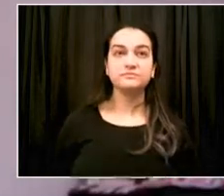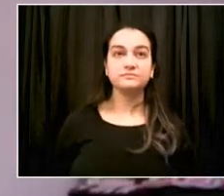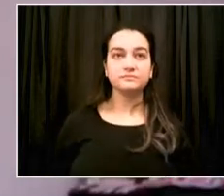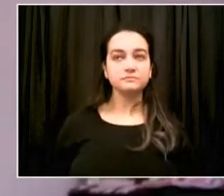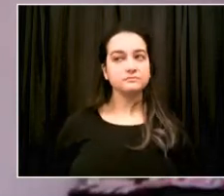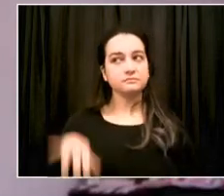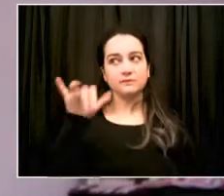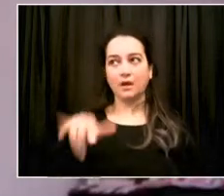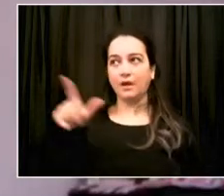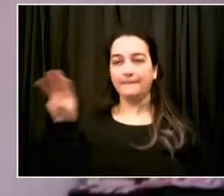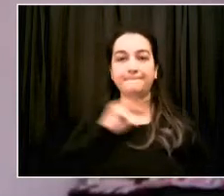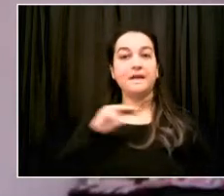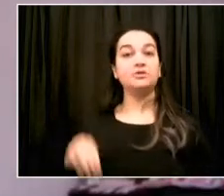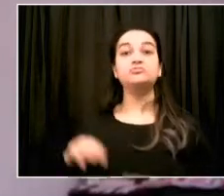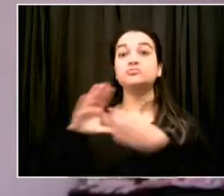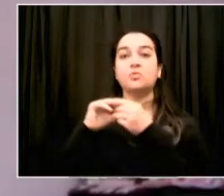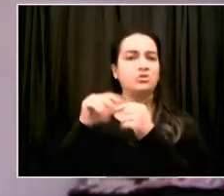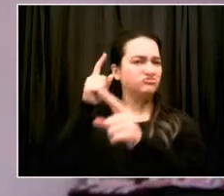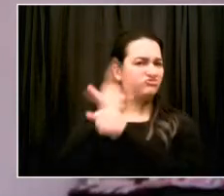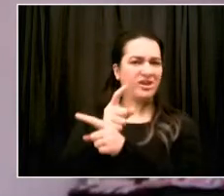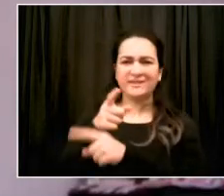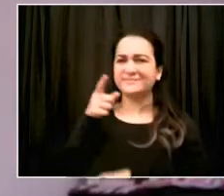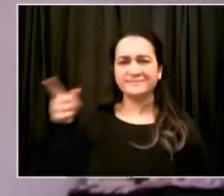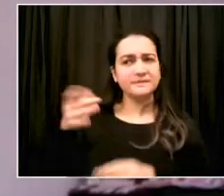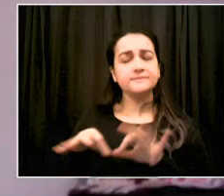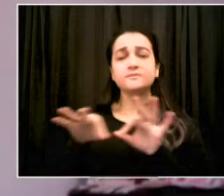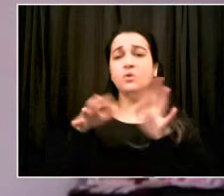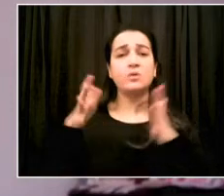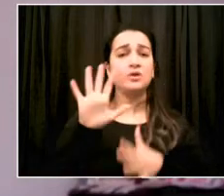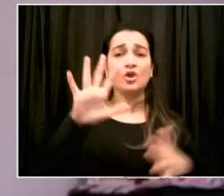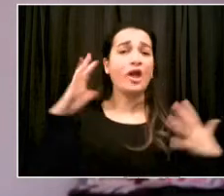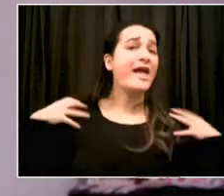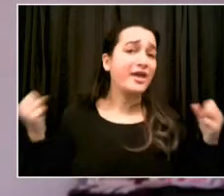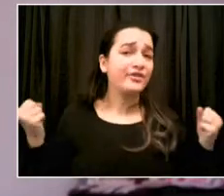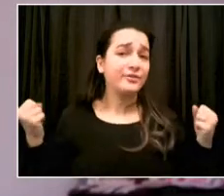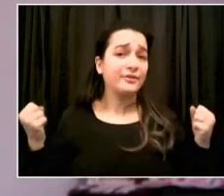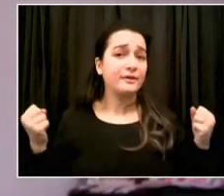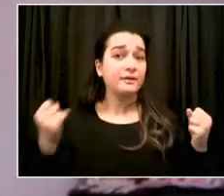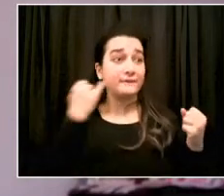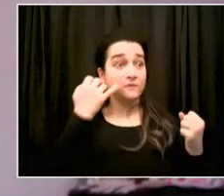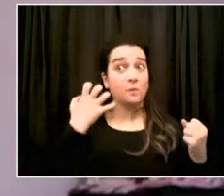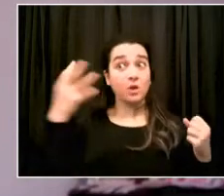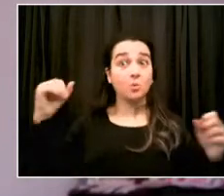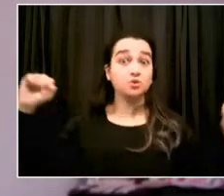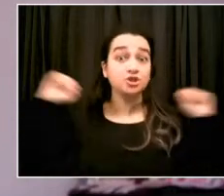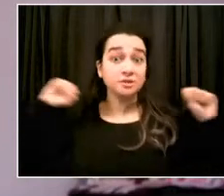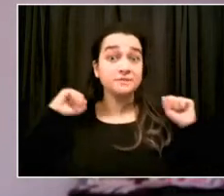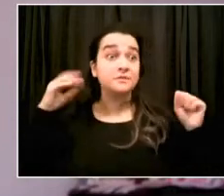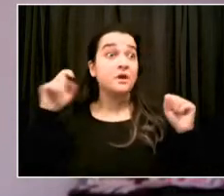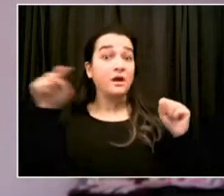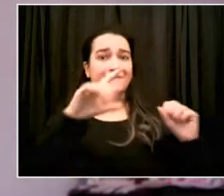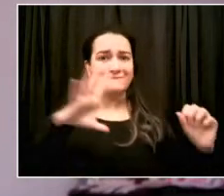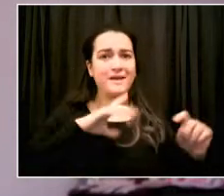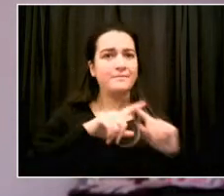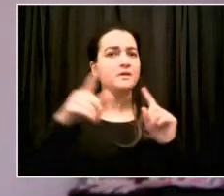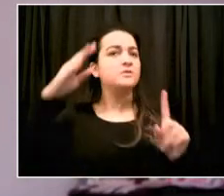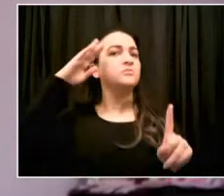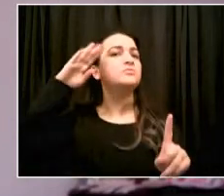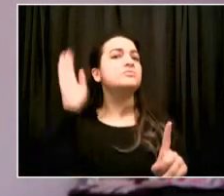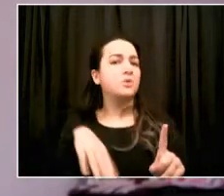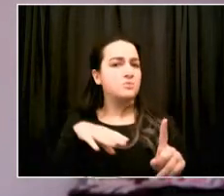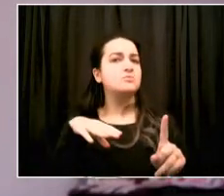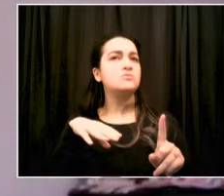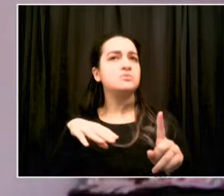particularly on the highest risk settings. The reason that we do have a particular concern for indoor